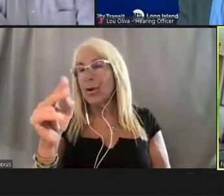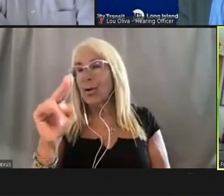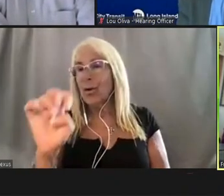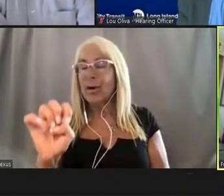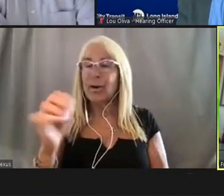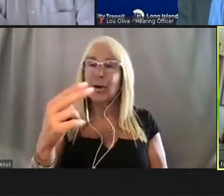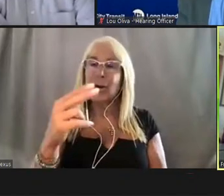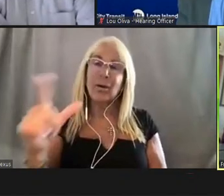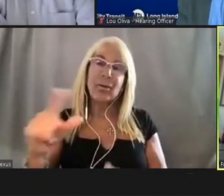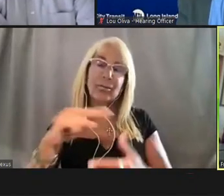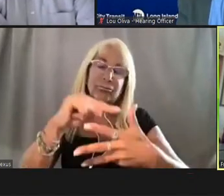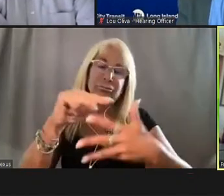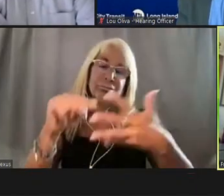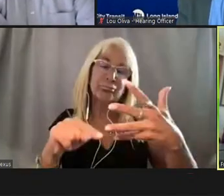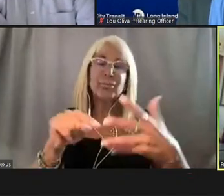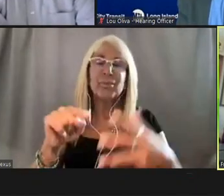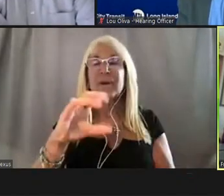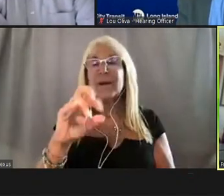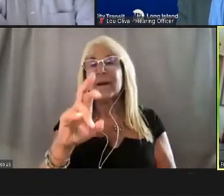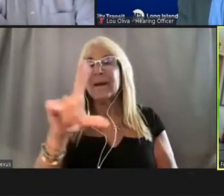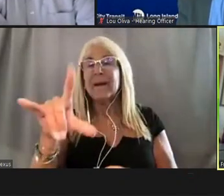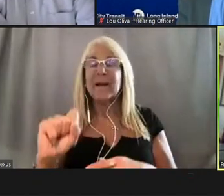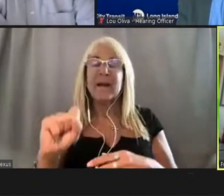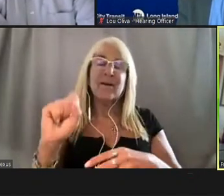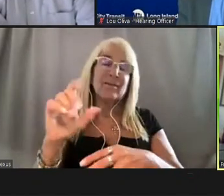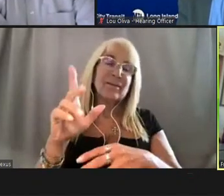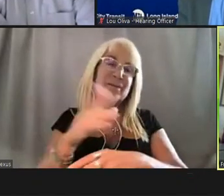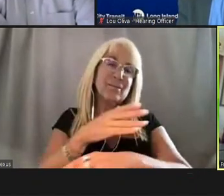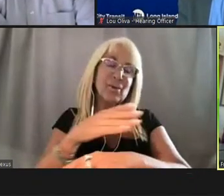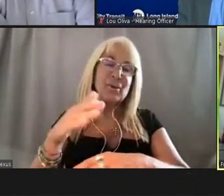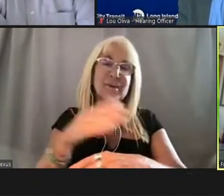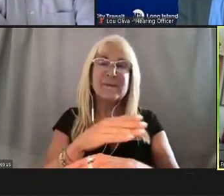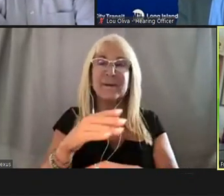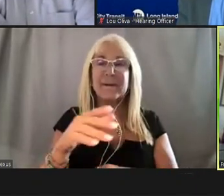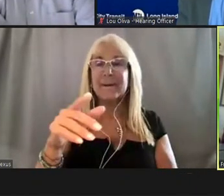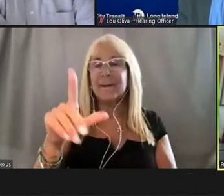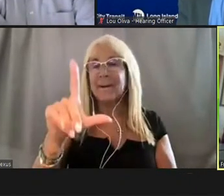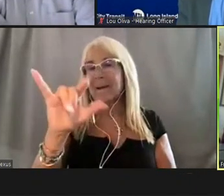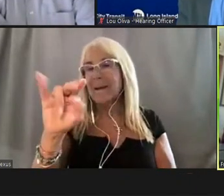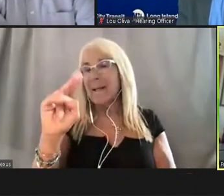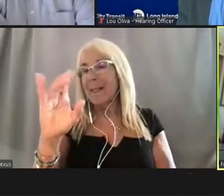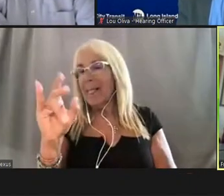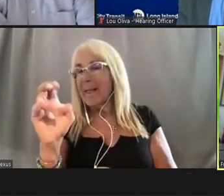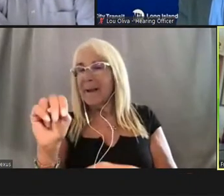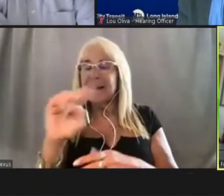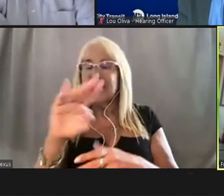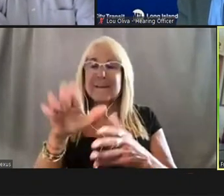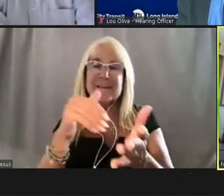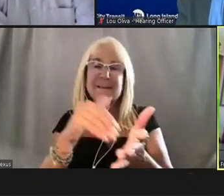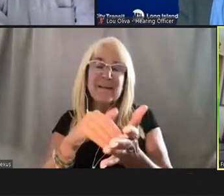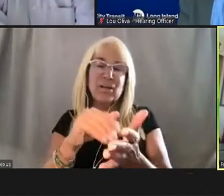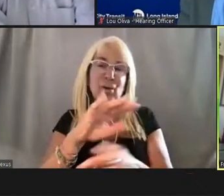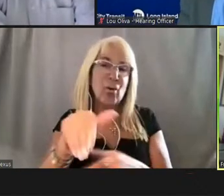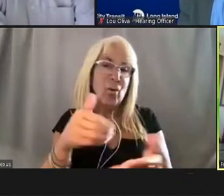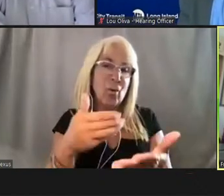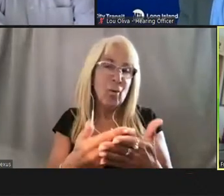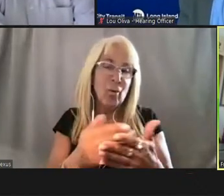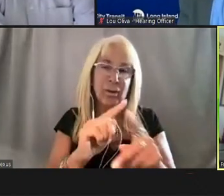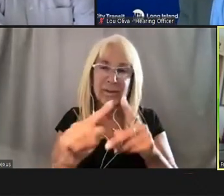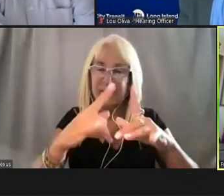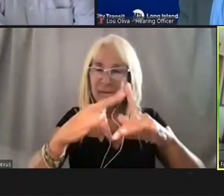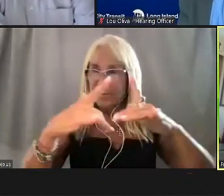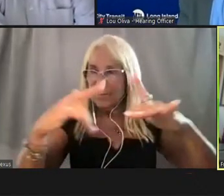center the domenic center Carol's music Lincoln Center and various other venues throughout Manhattan and the tri-state